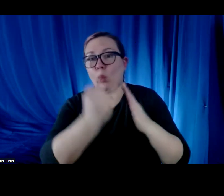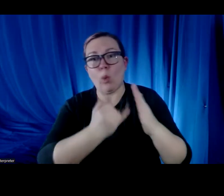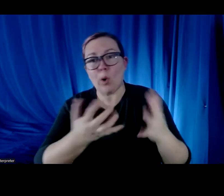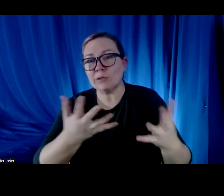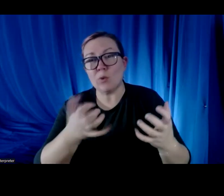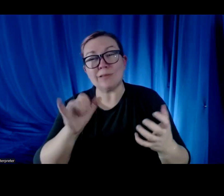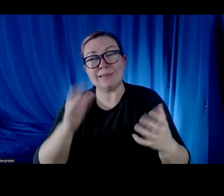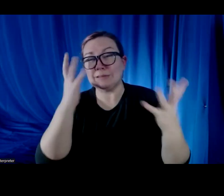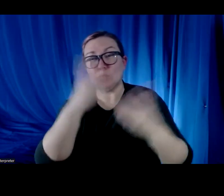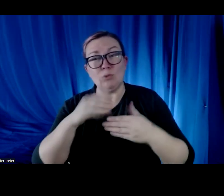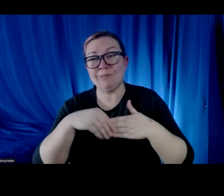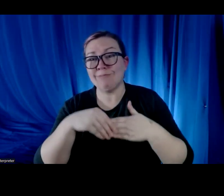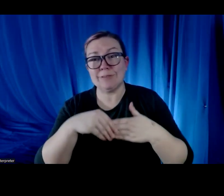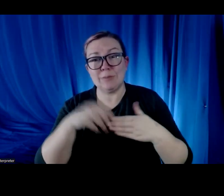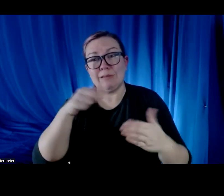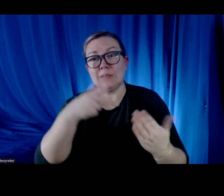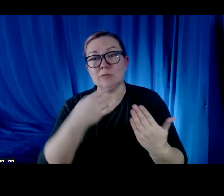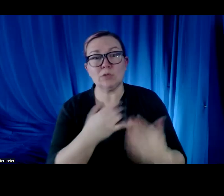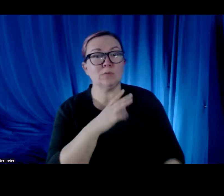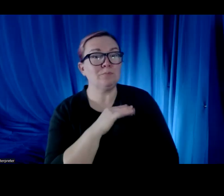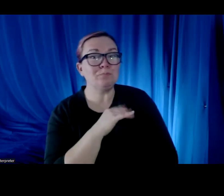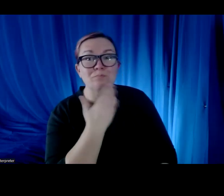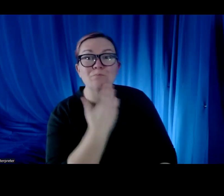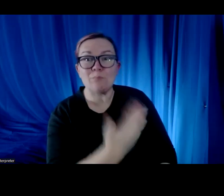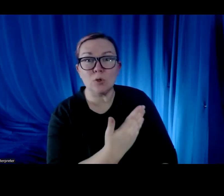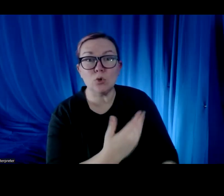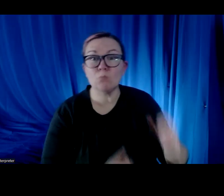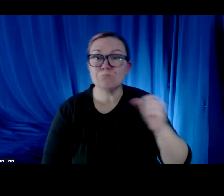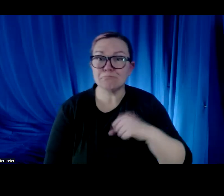and the flexibility of it. Cool. Thank you. Yeah.